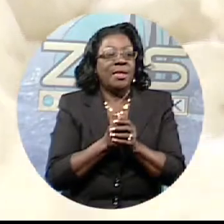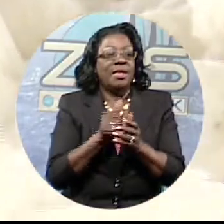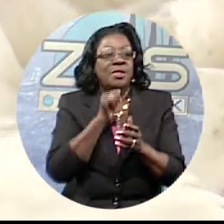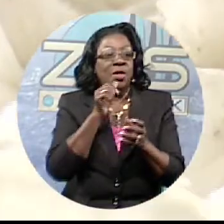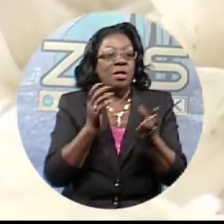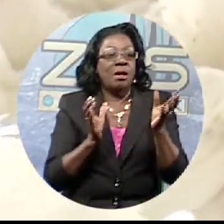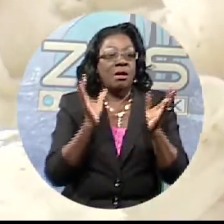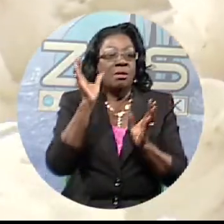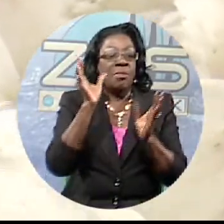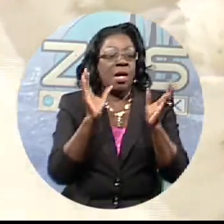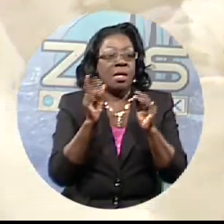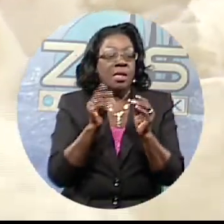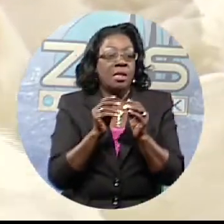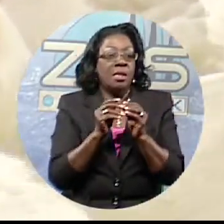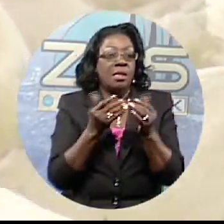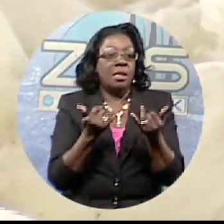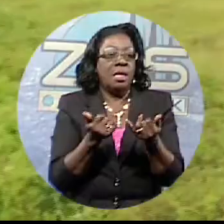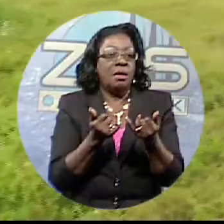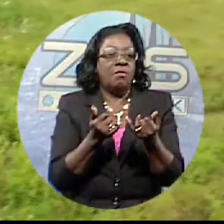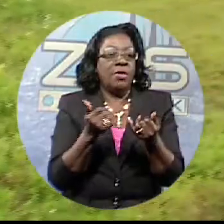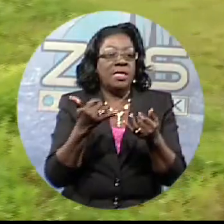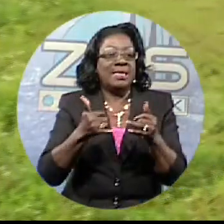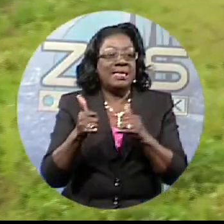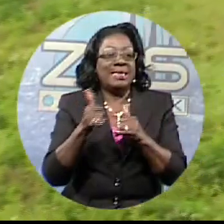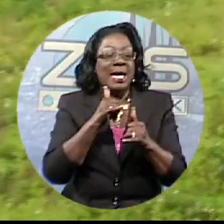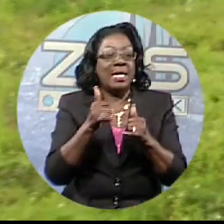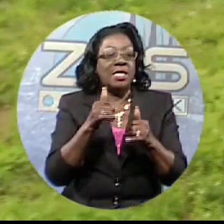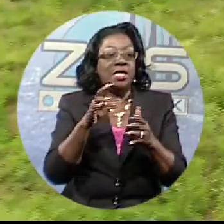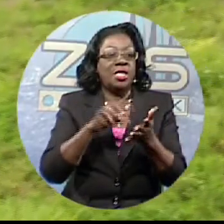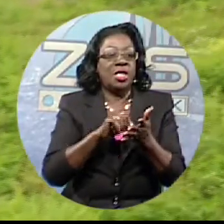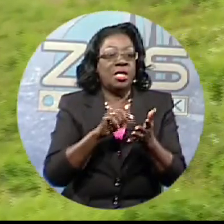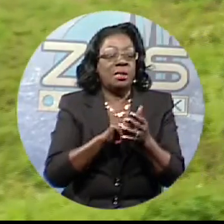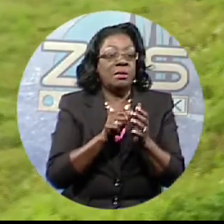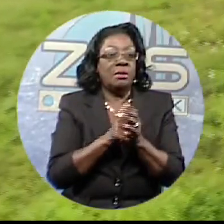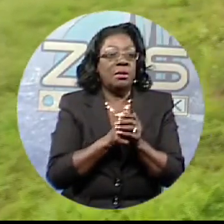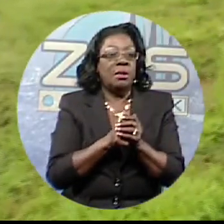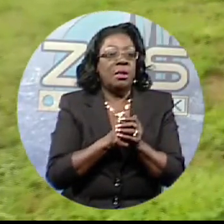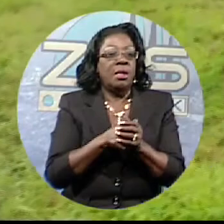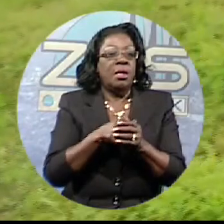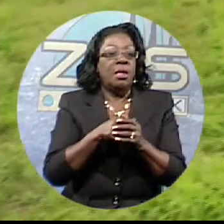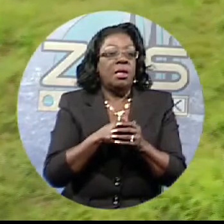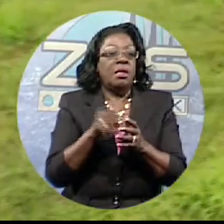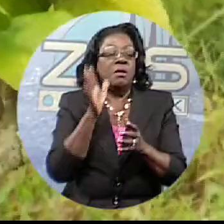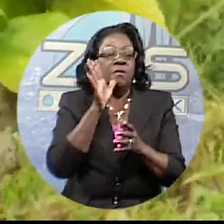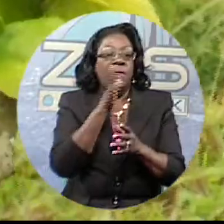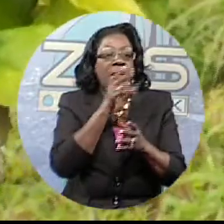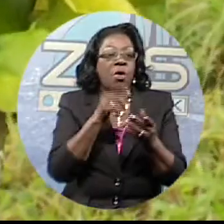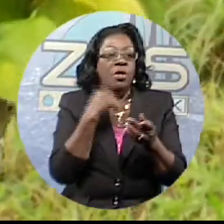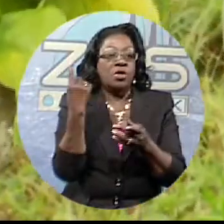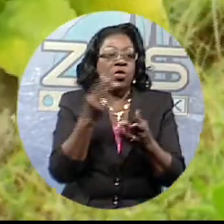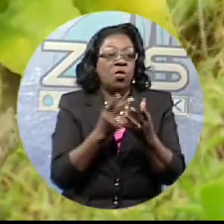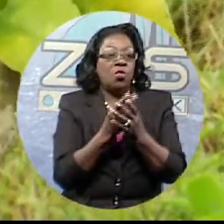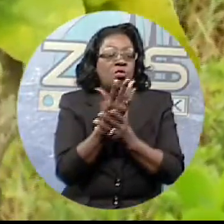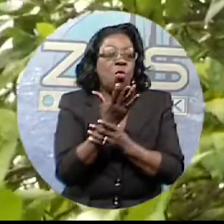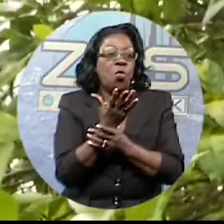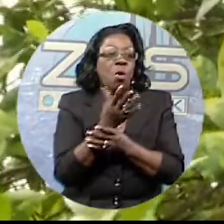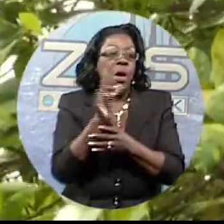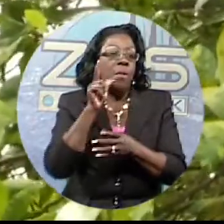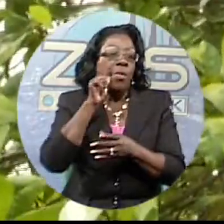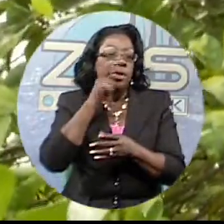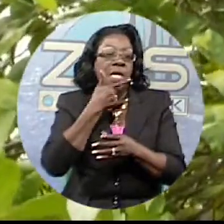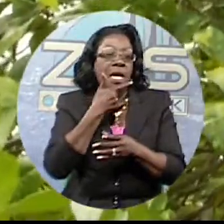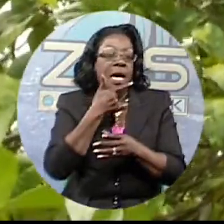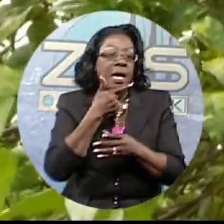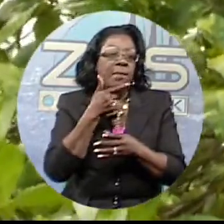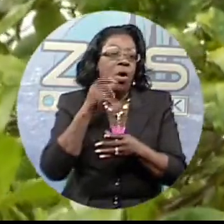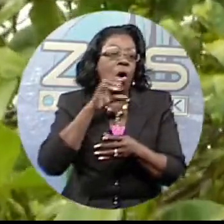market, not a good sized chicken to take to market. The 100-acre farm also produces Persian limes, sour oranges,